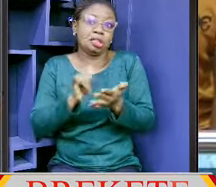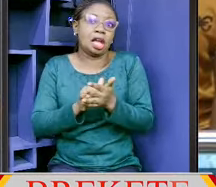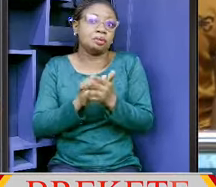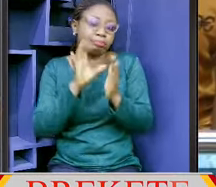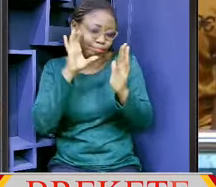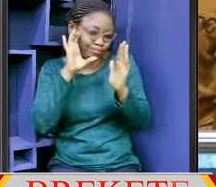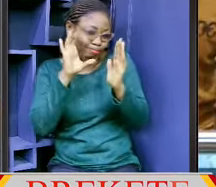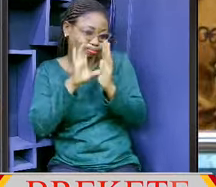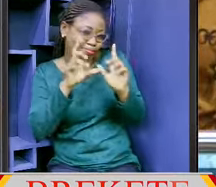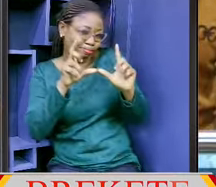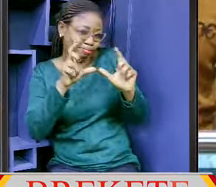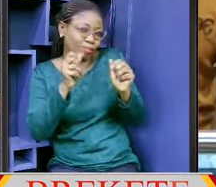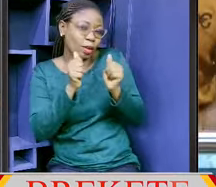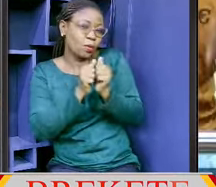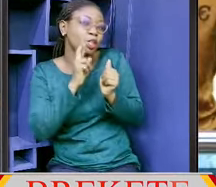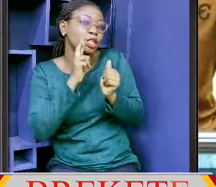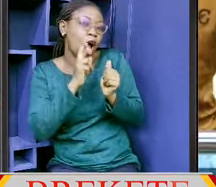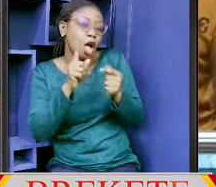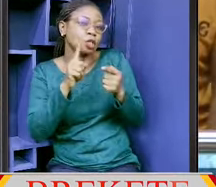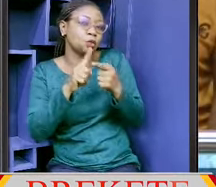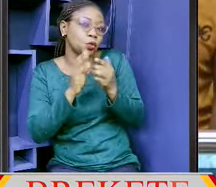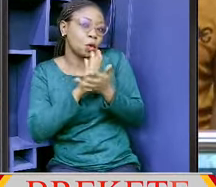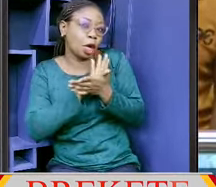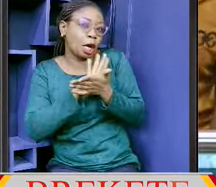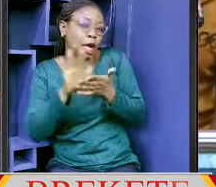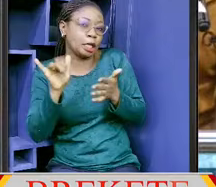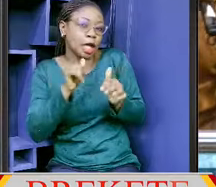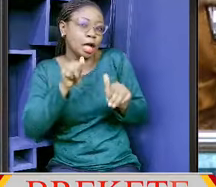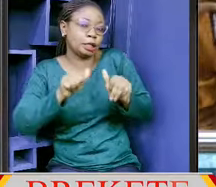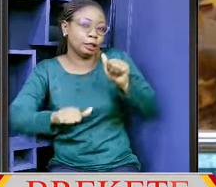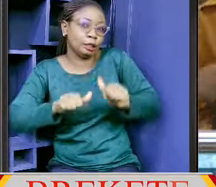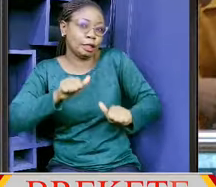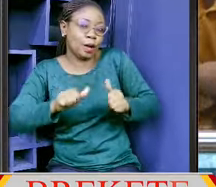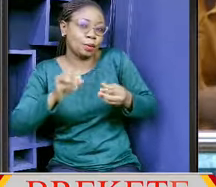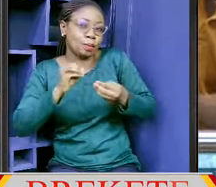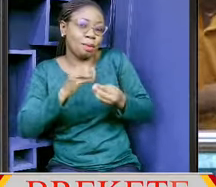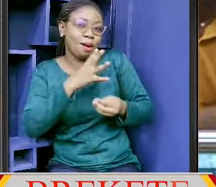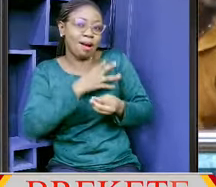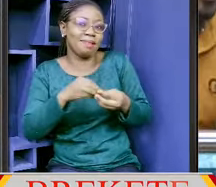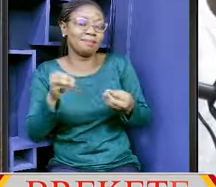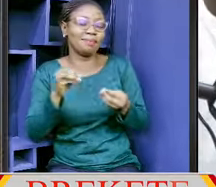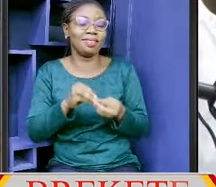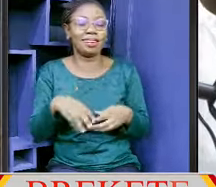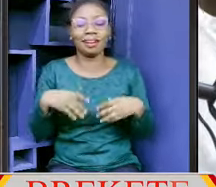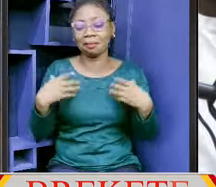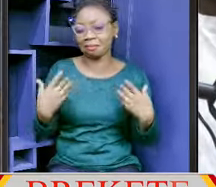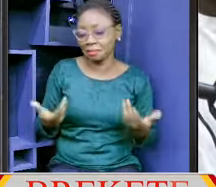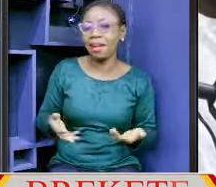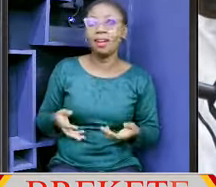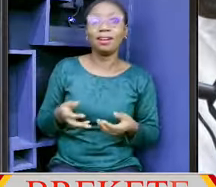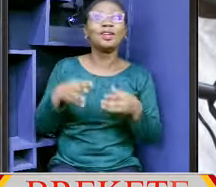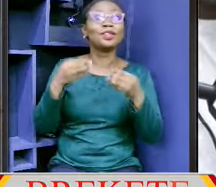take a picture with her to clear their doubt more and more. So this one where I did never do.